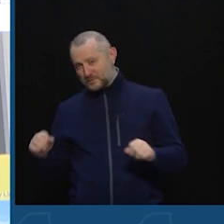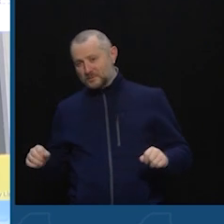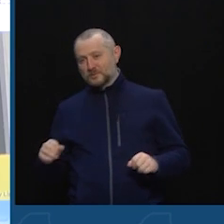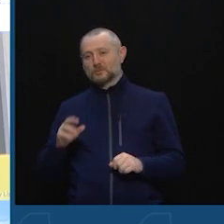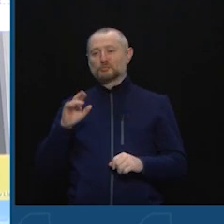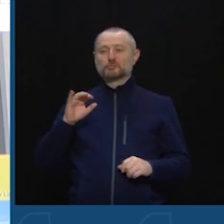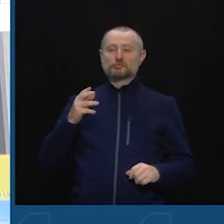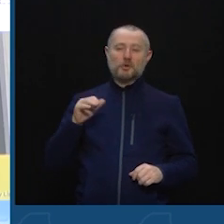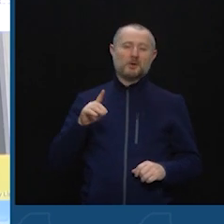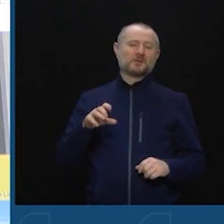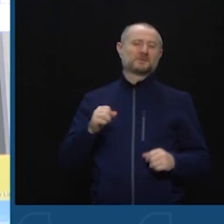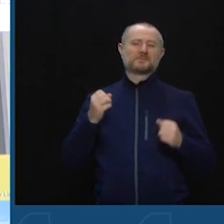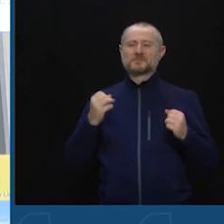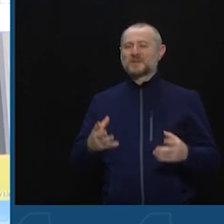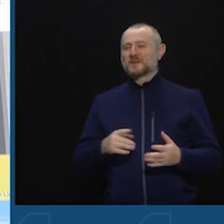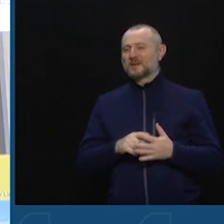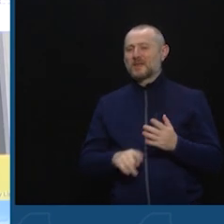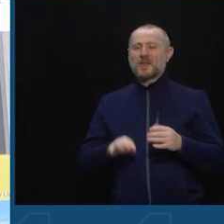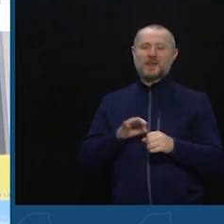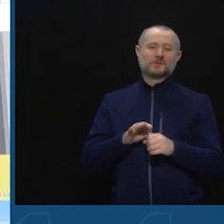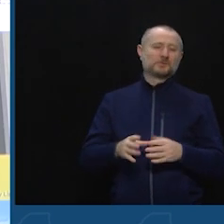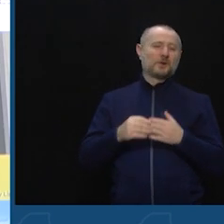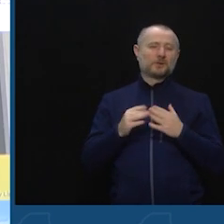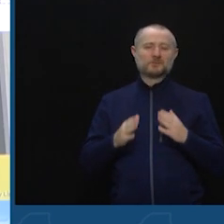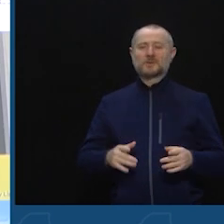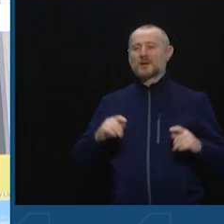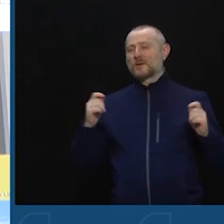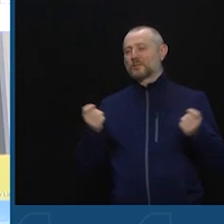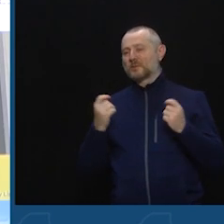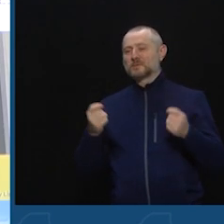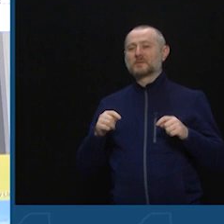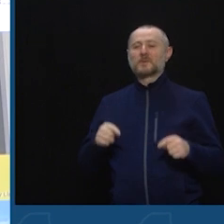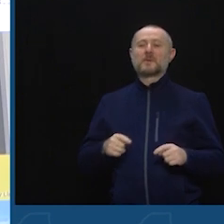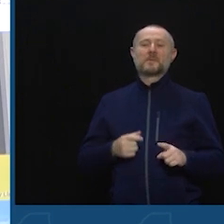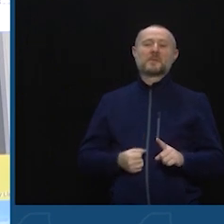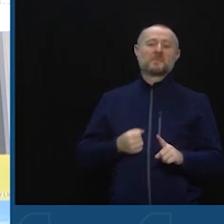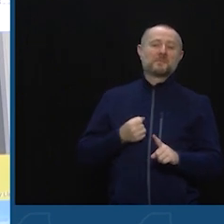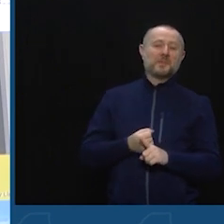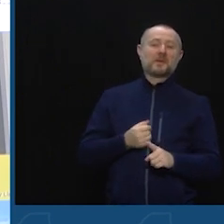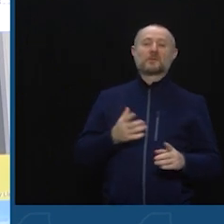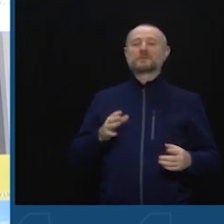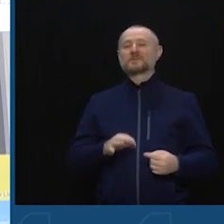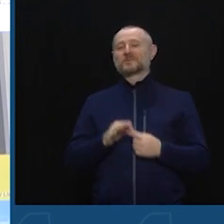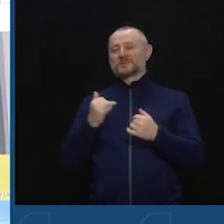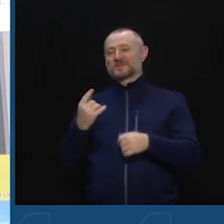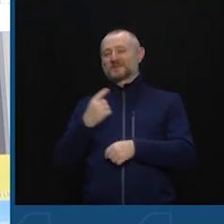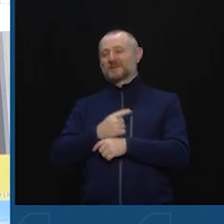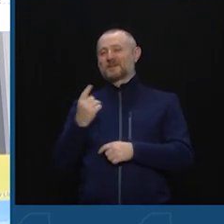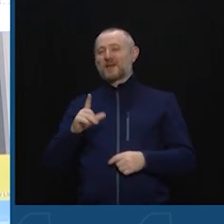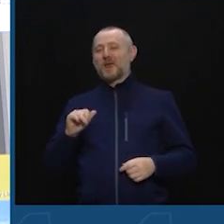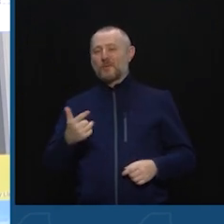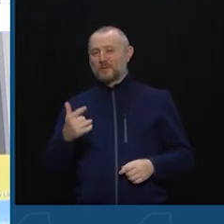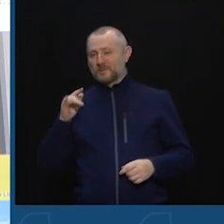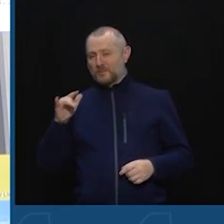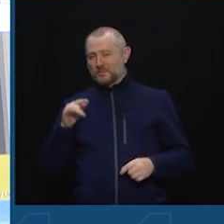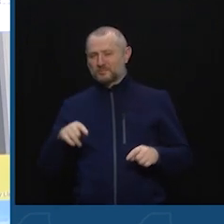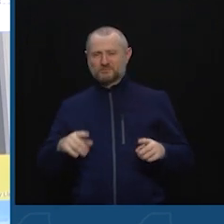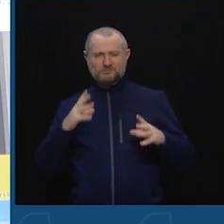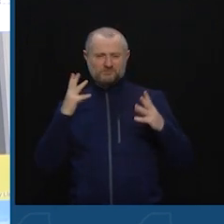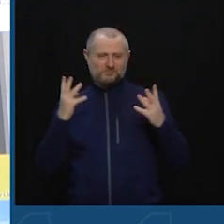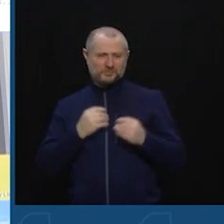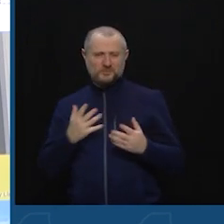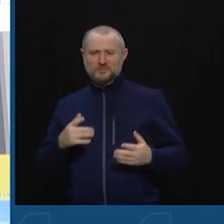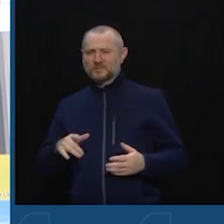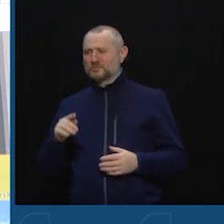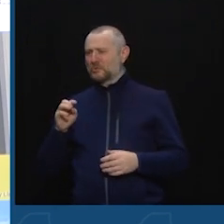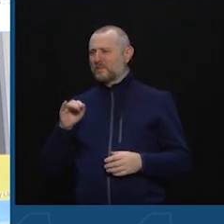this morning to celebrate yet another milestone in the redevelopment of LaGuardia Airport's beautiful, beautiful Terminal